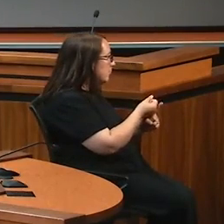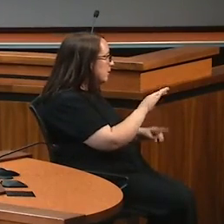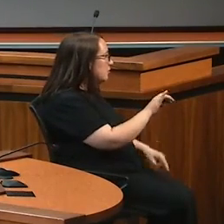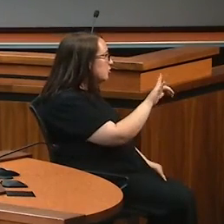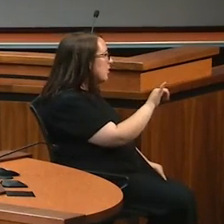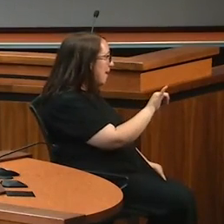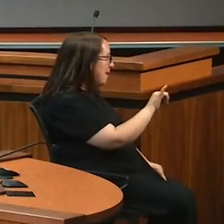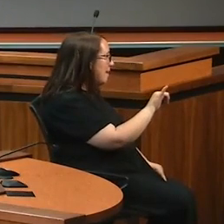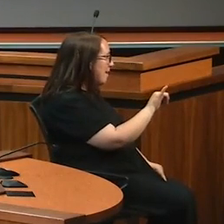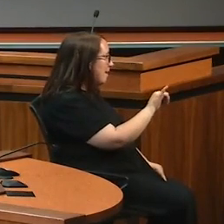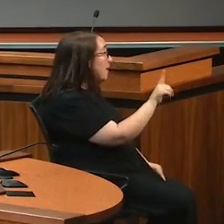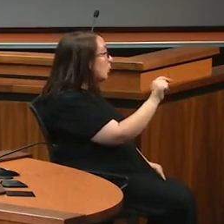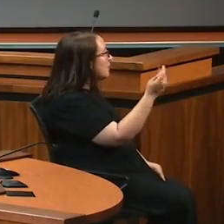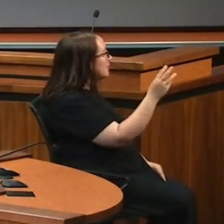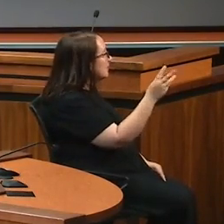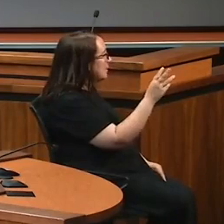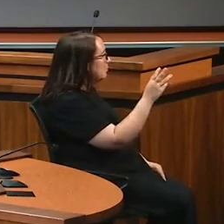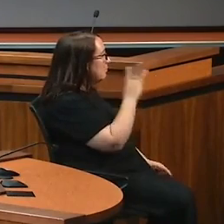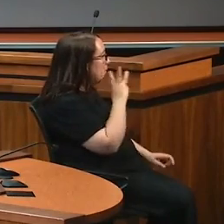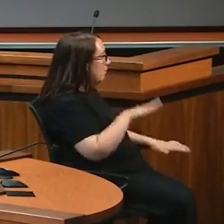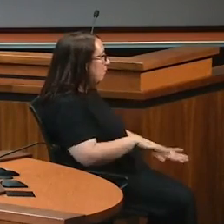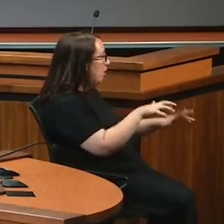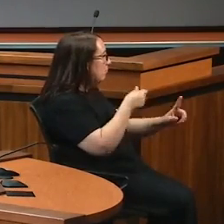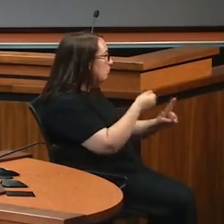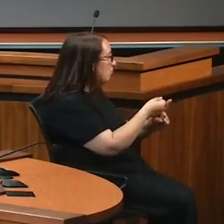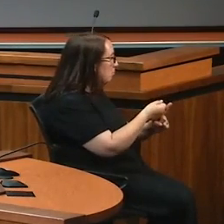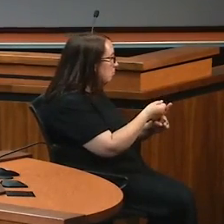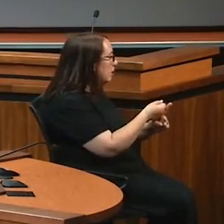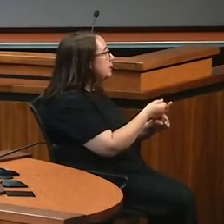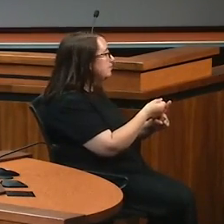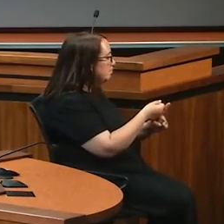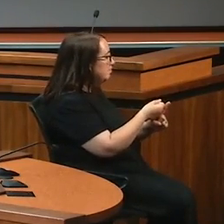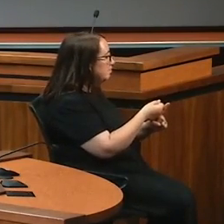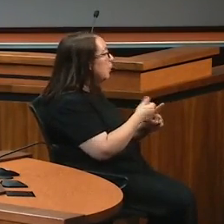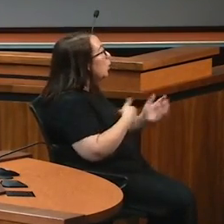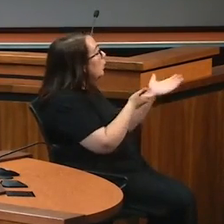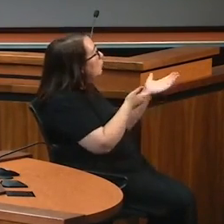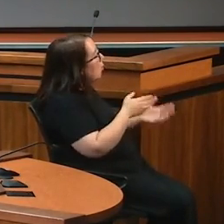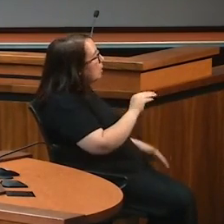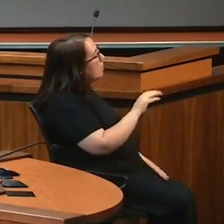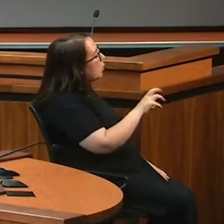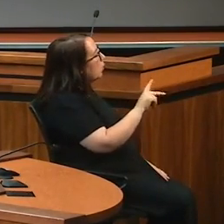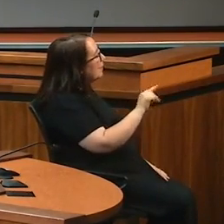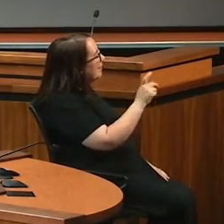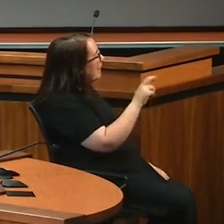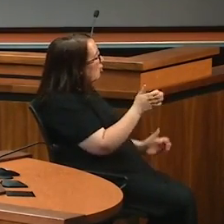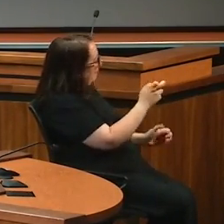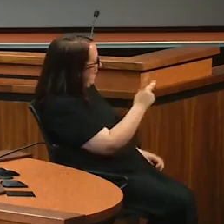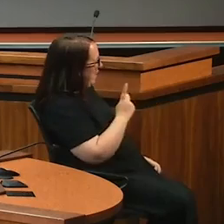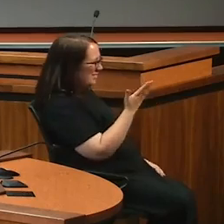July of 2016, the flood happened, and we brought McCormick Taylor back in